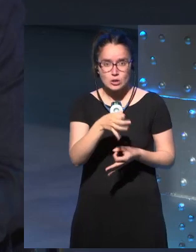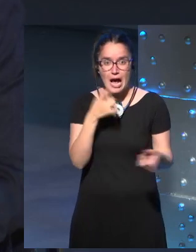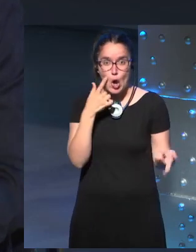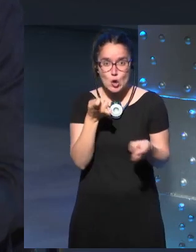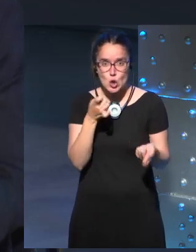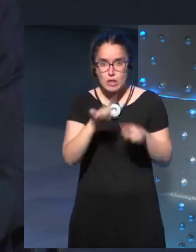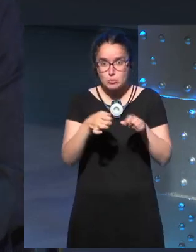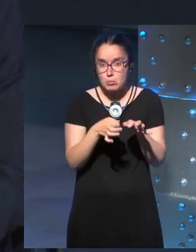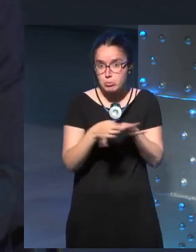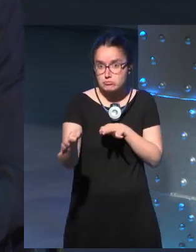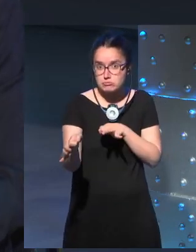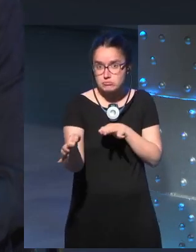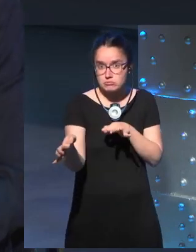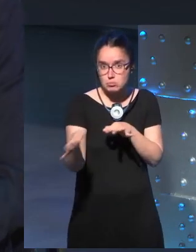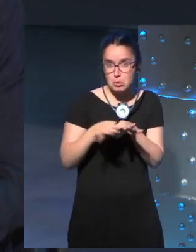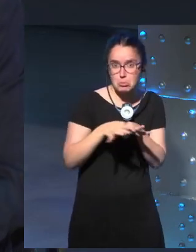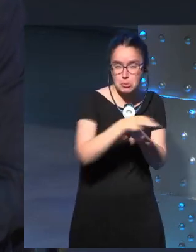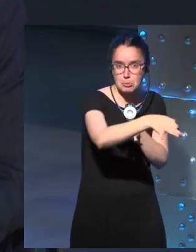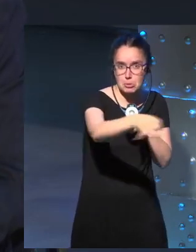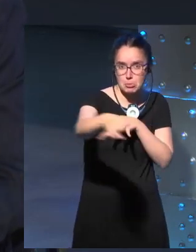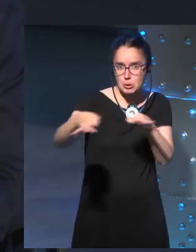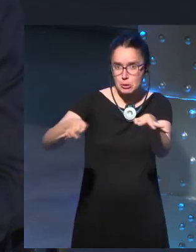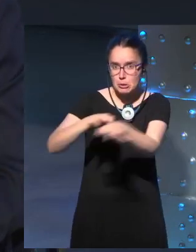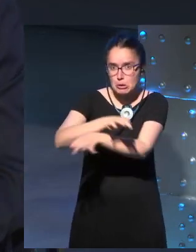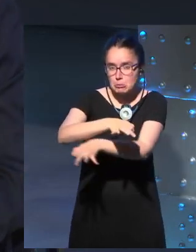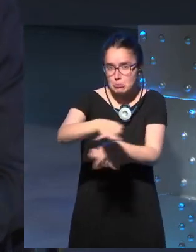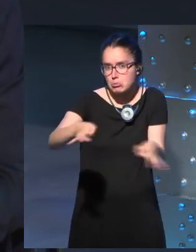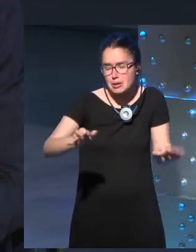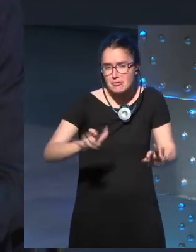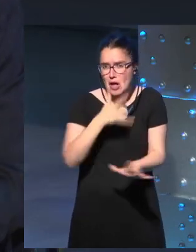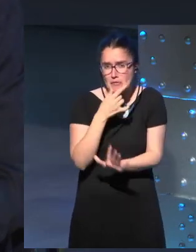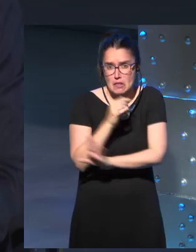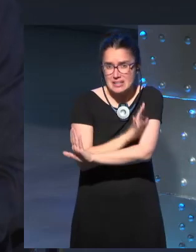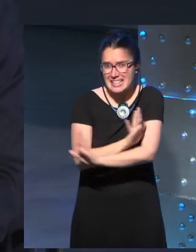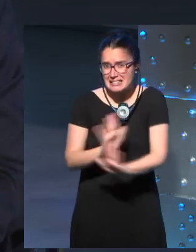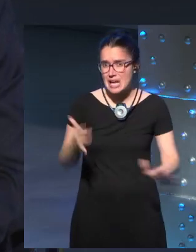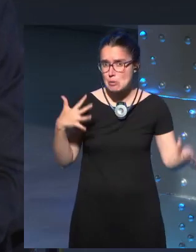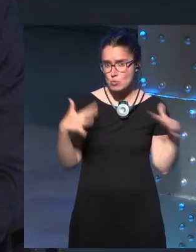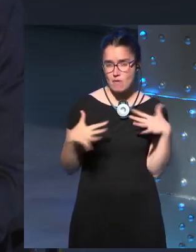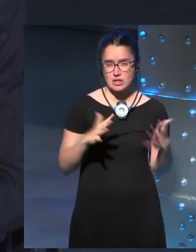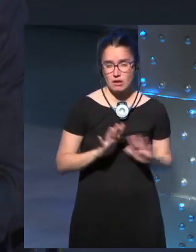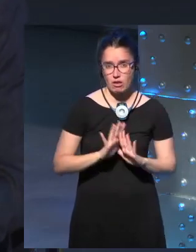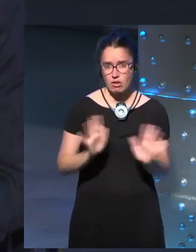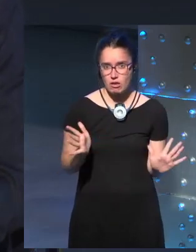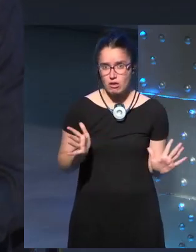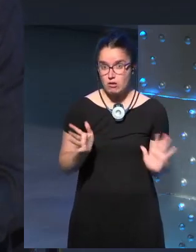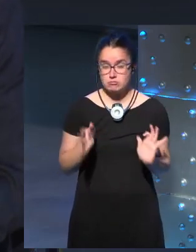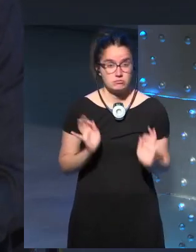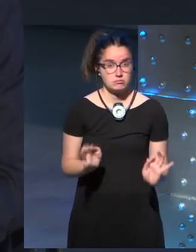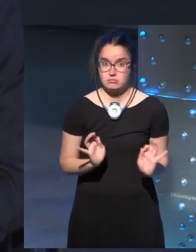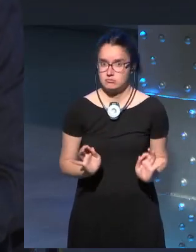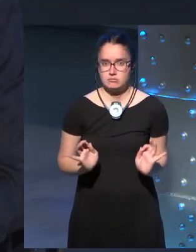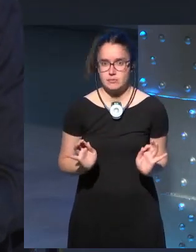get the ball, you control it, and you pass it. You take the ball, you control and pass and move.